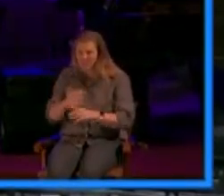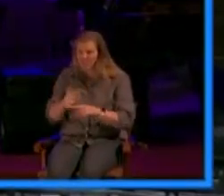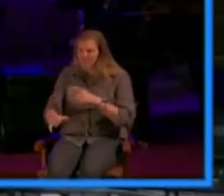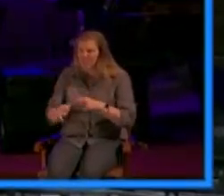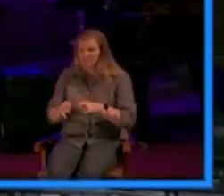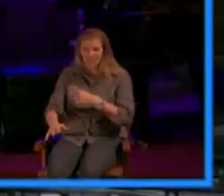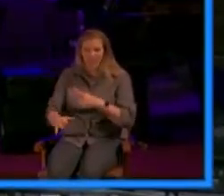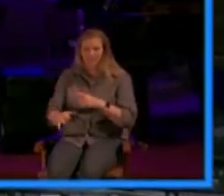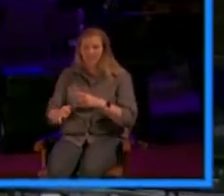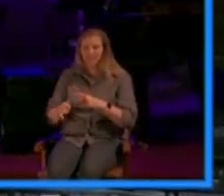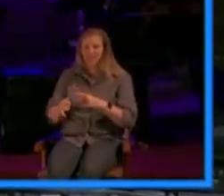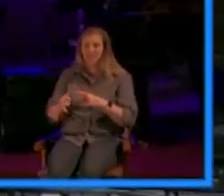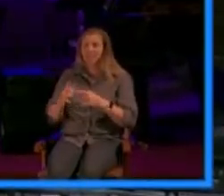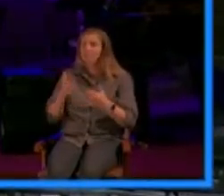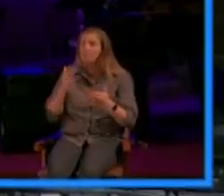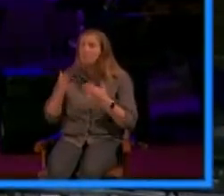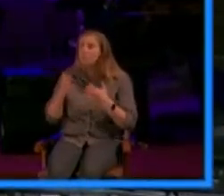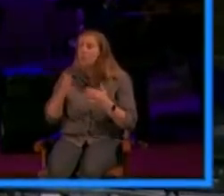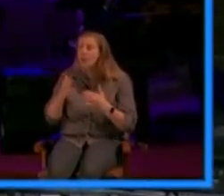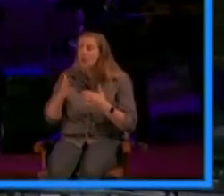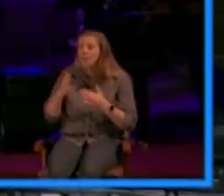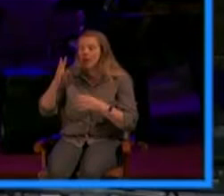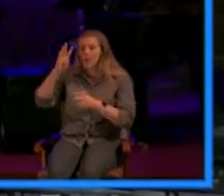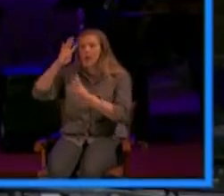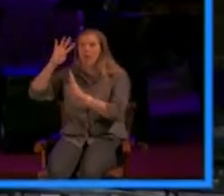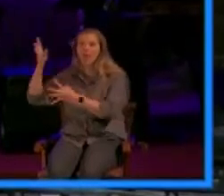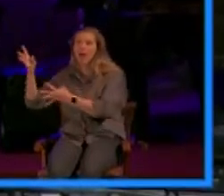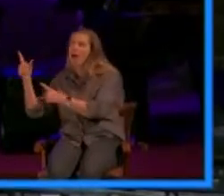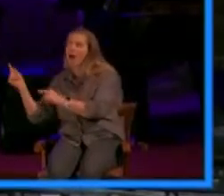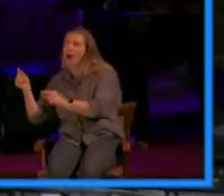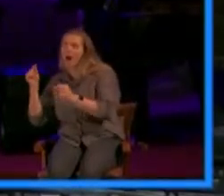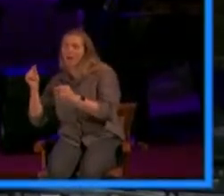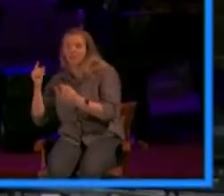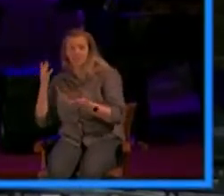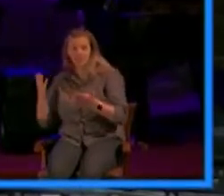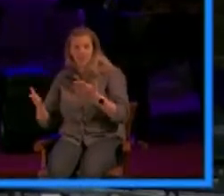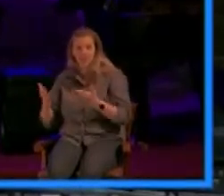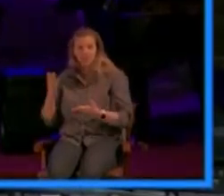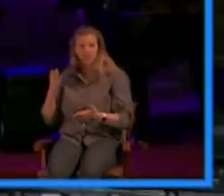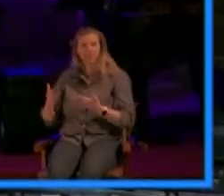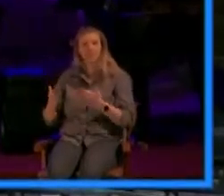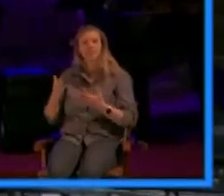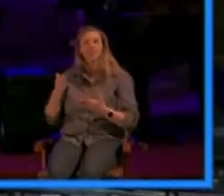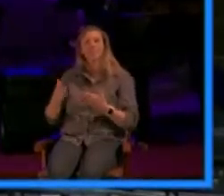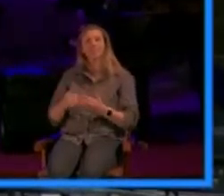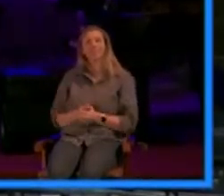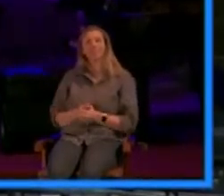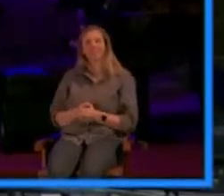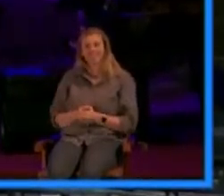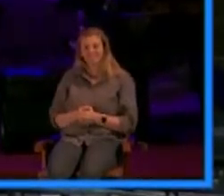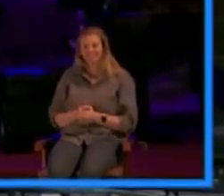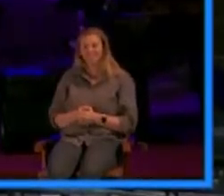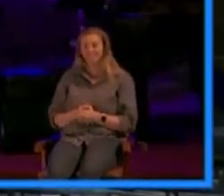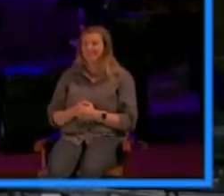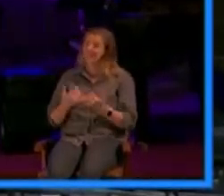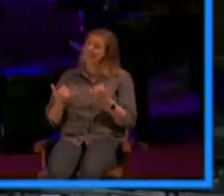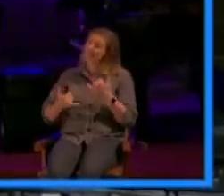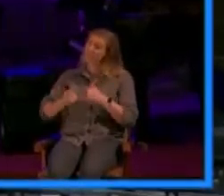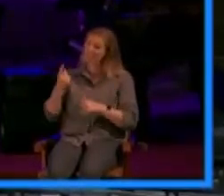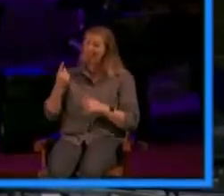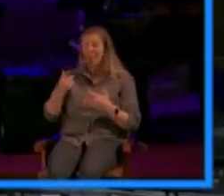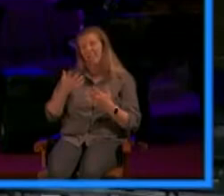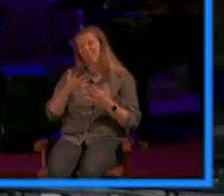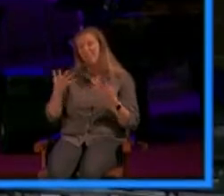says falsely on my account. Now listen, there's a whole lot of verbal persecution going on today with a